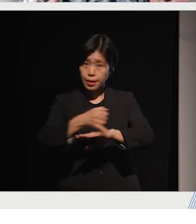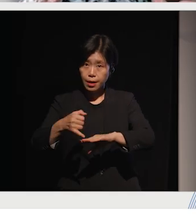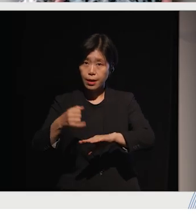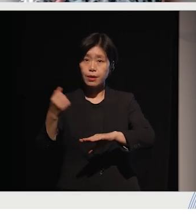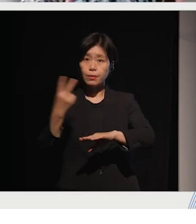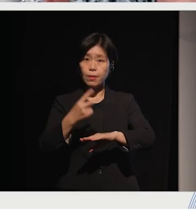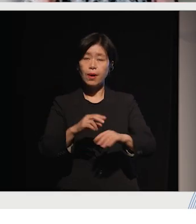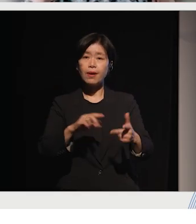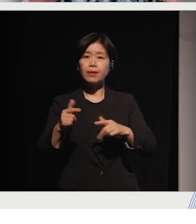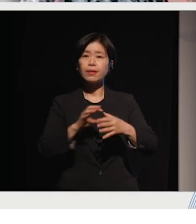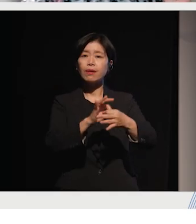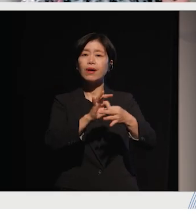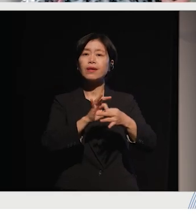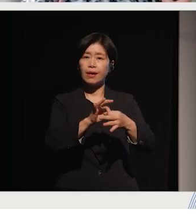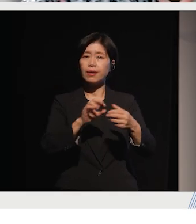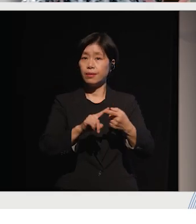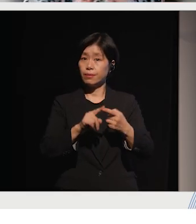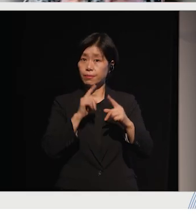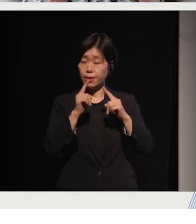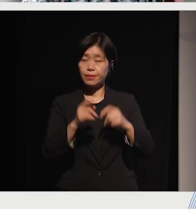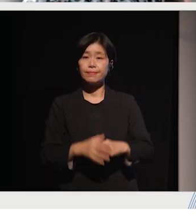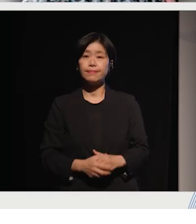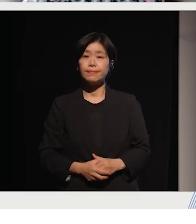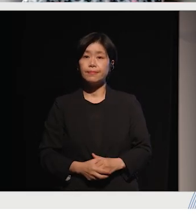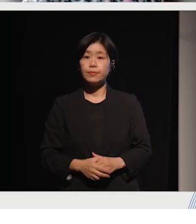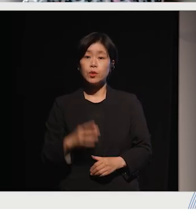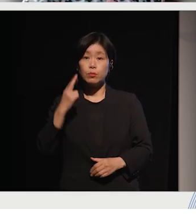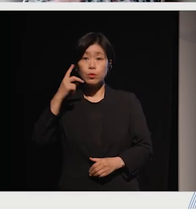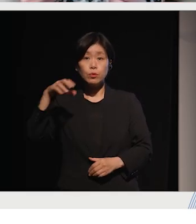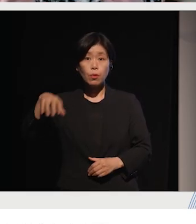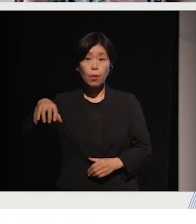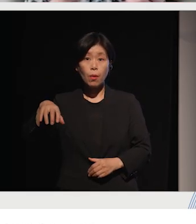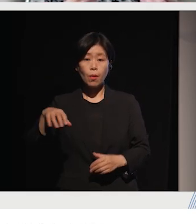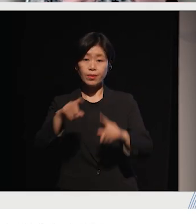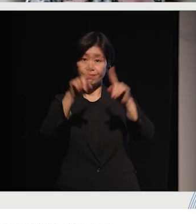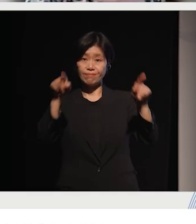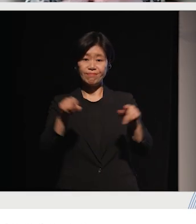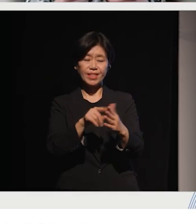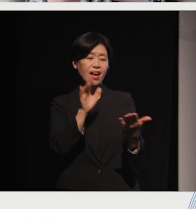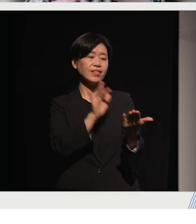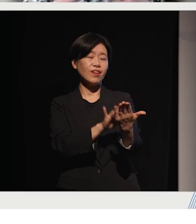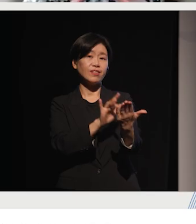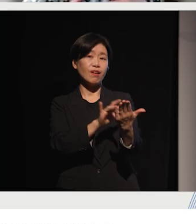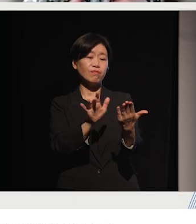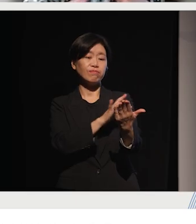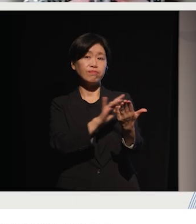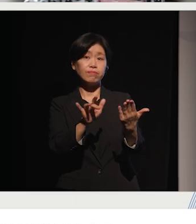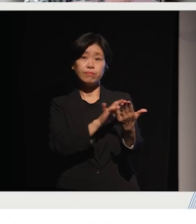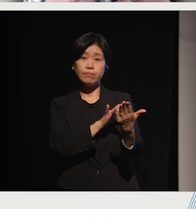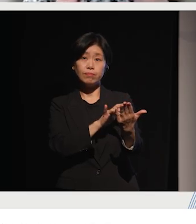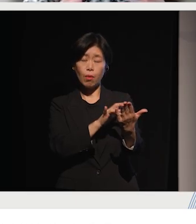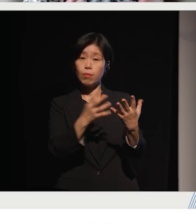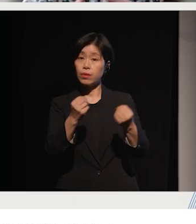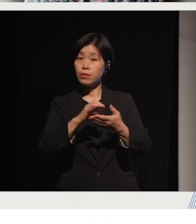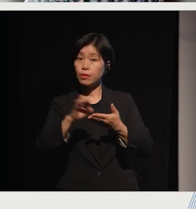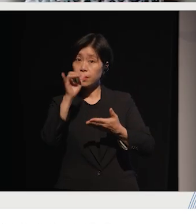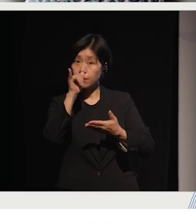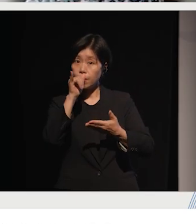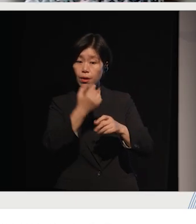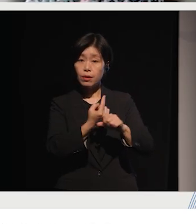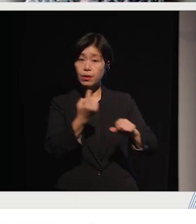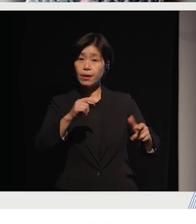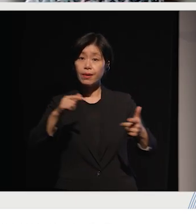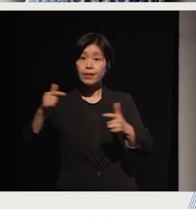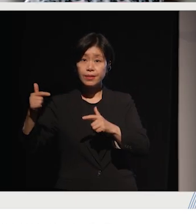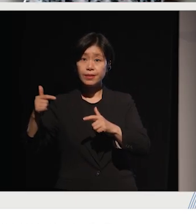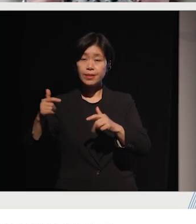the United States, touchscreens are very, very popular, and other types of digital media being used